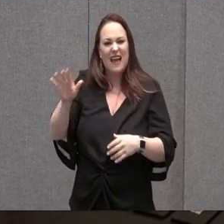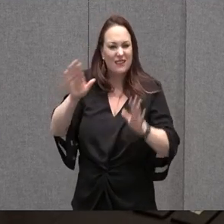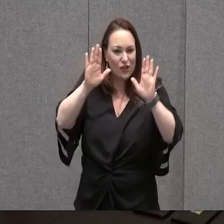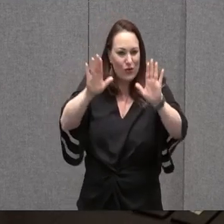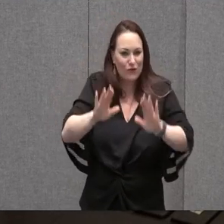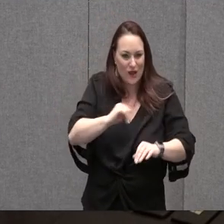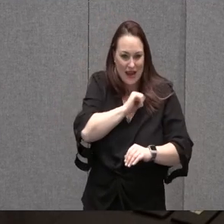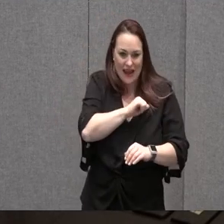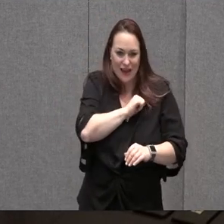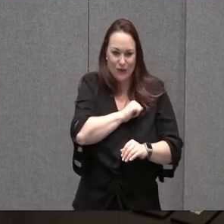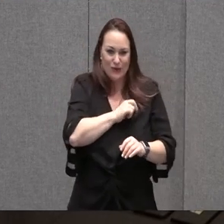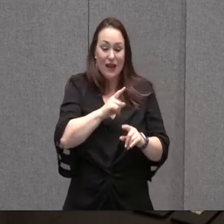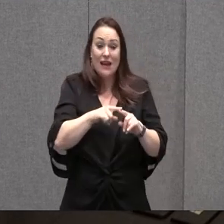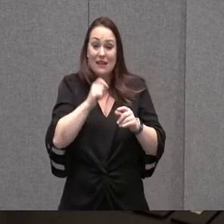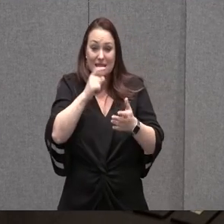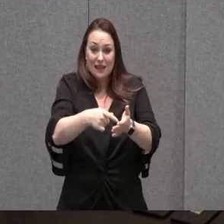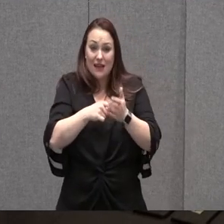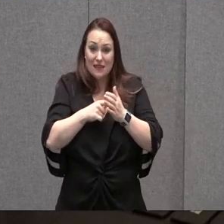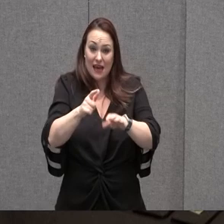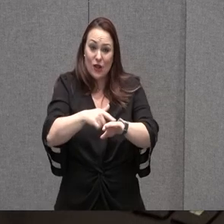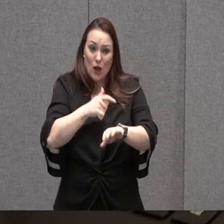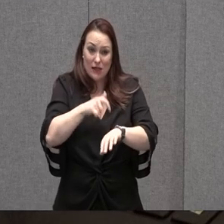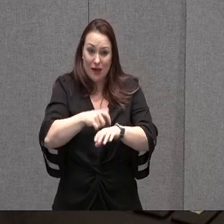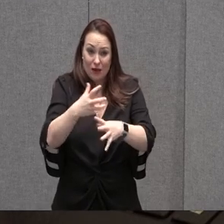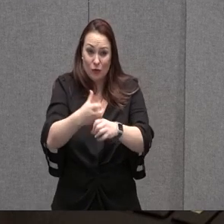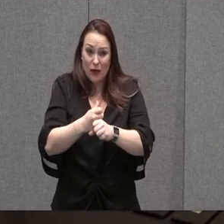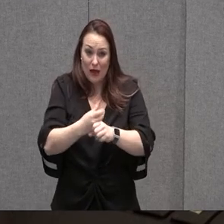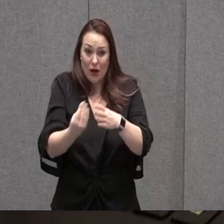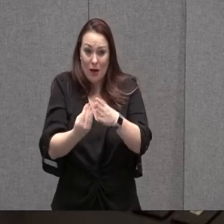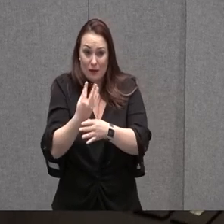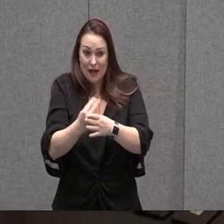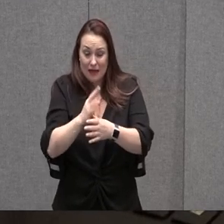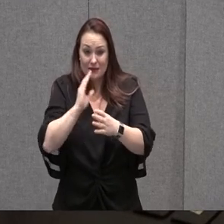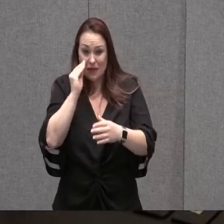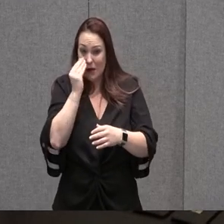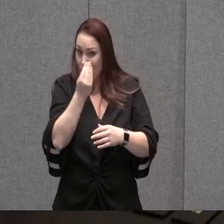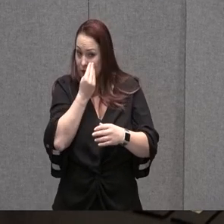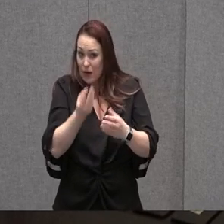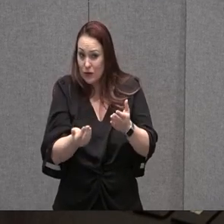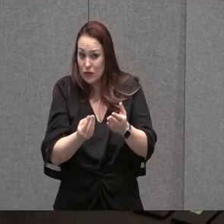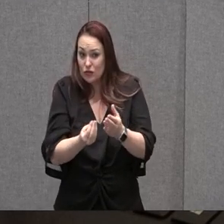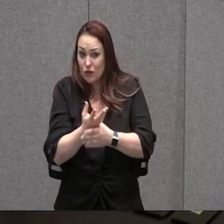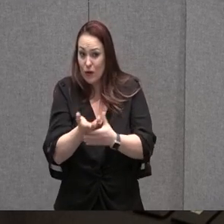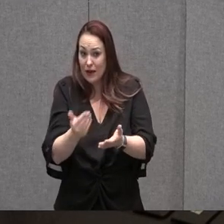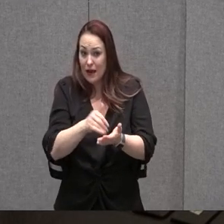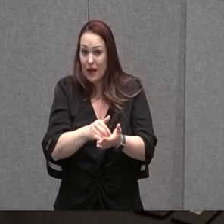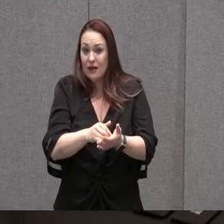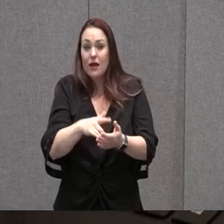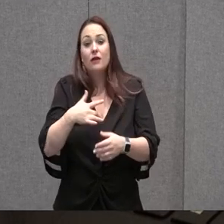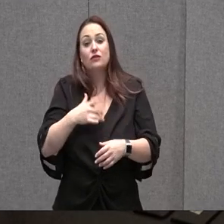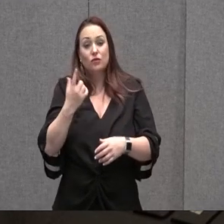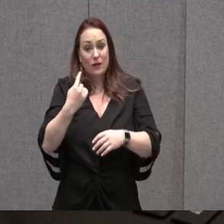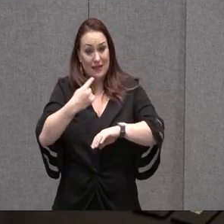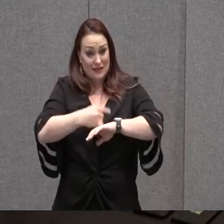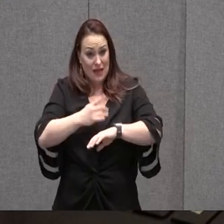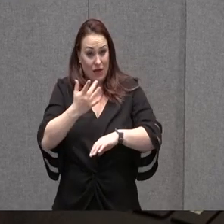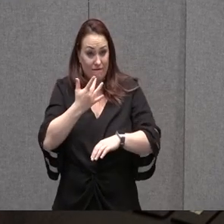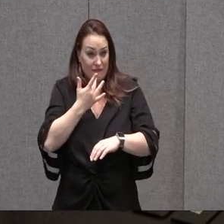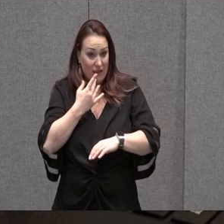attitude. It didn't take long to get our plants and flowers growing tall again. To this day, our very favorite days are when